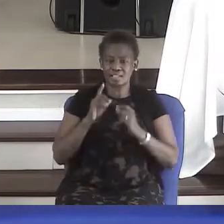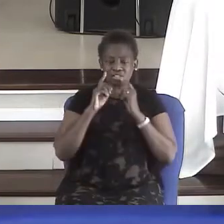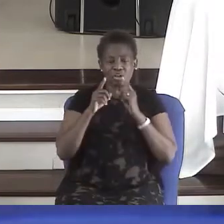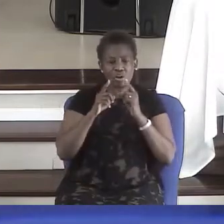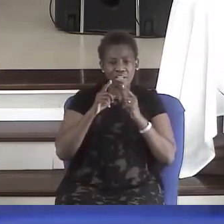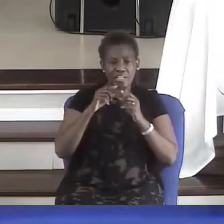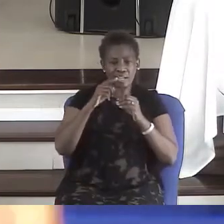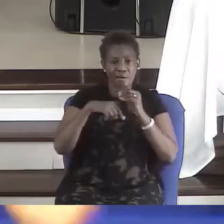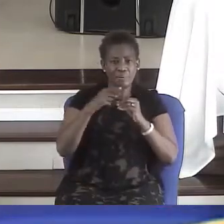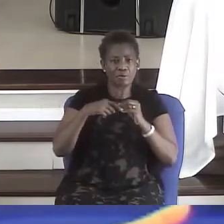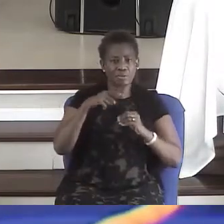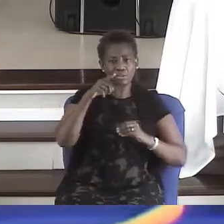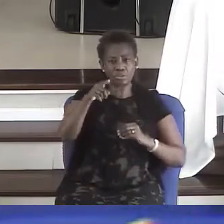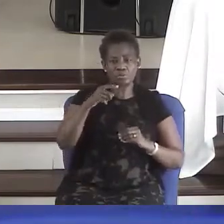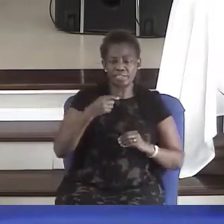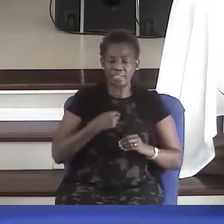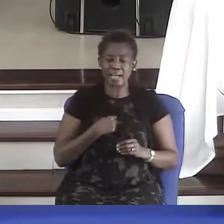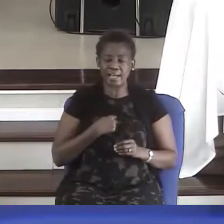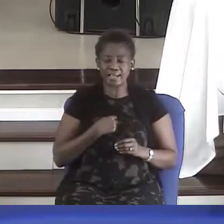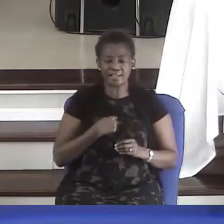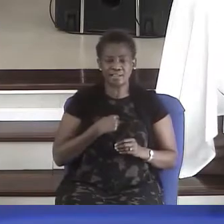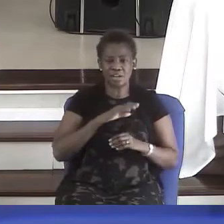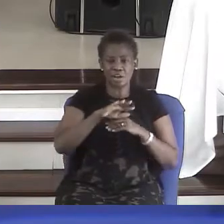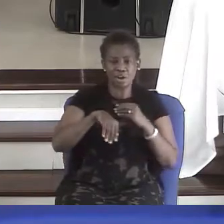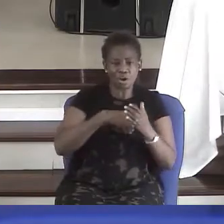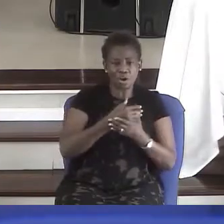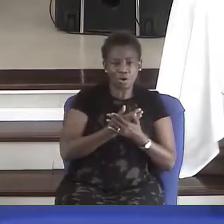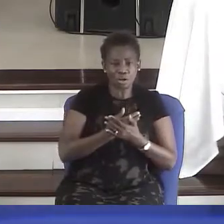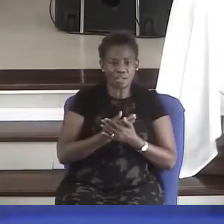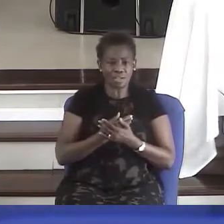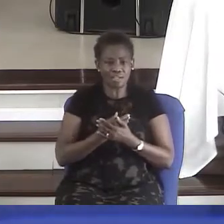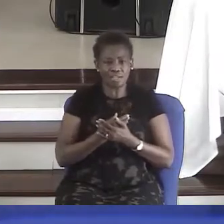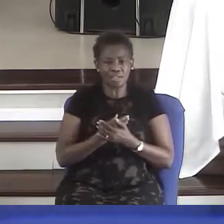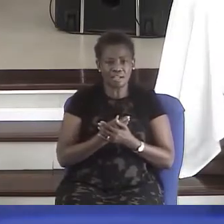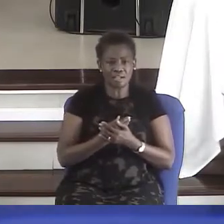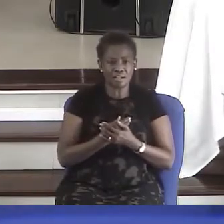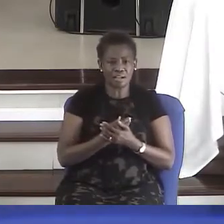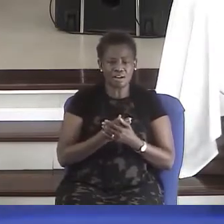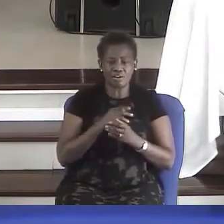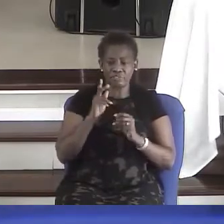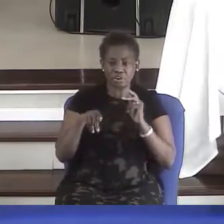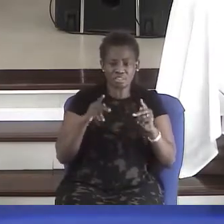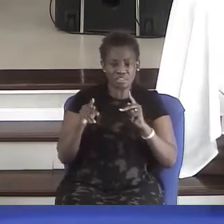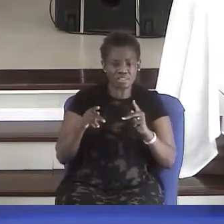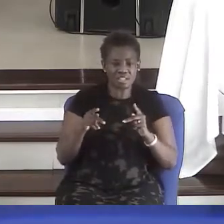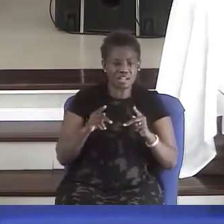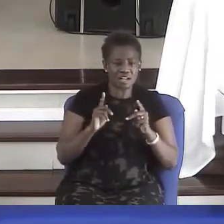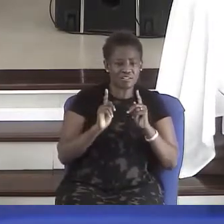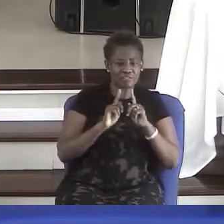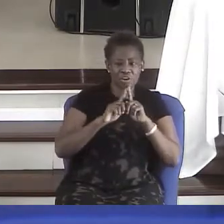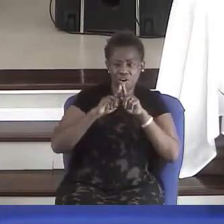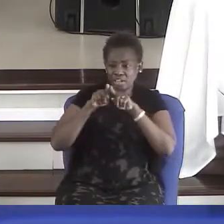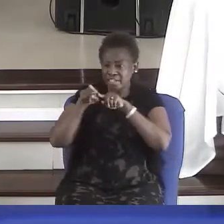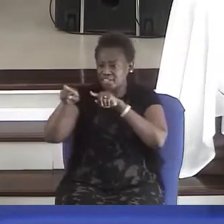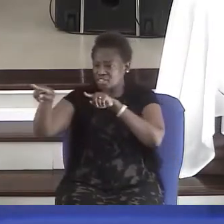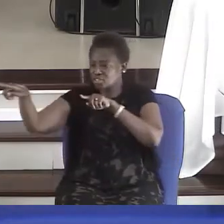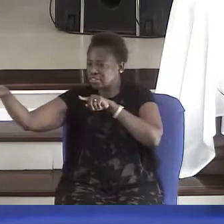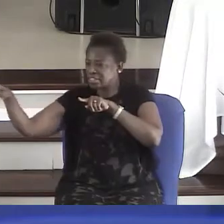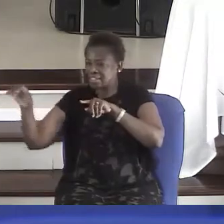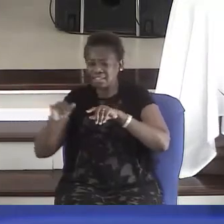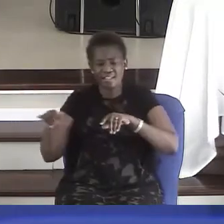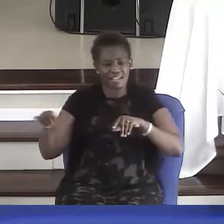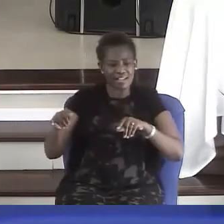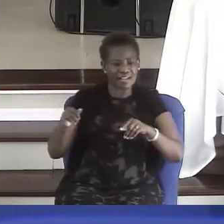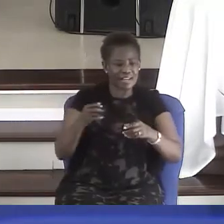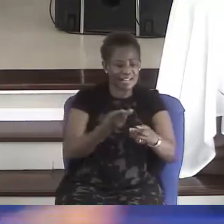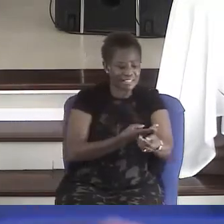prophecy was about shepherd and sheep. His prophecy was about water for the thirsty. Have